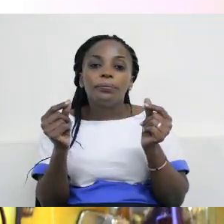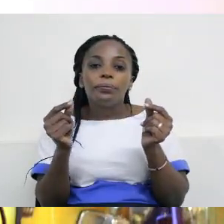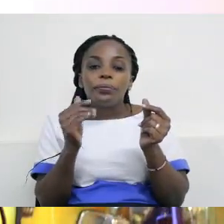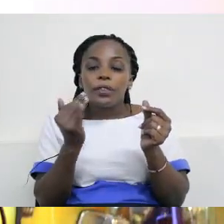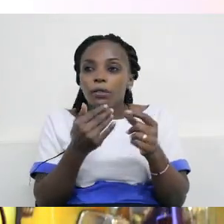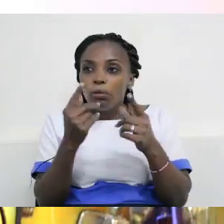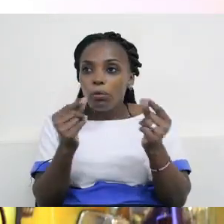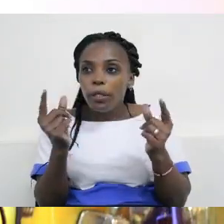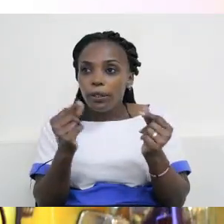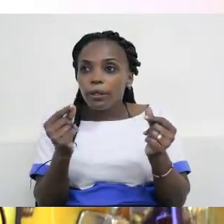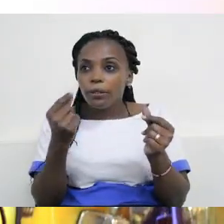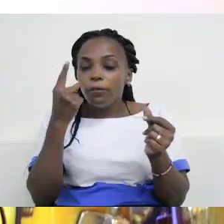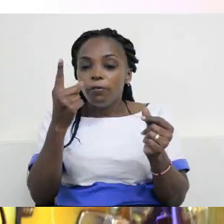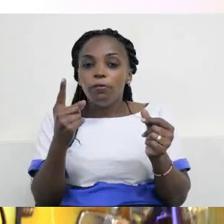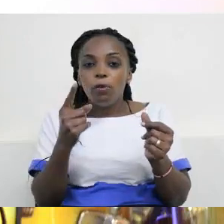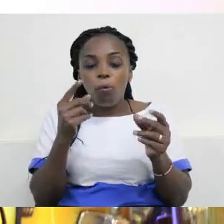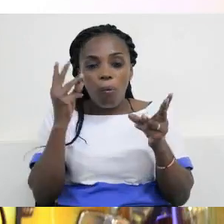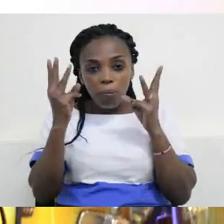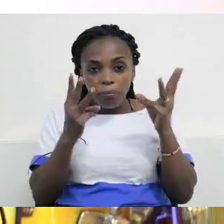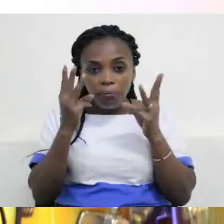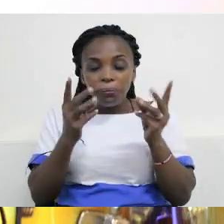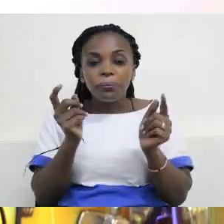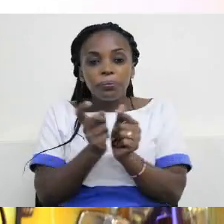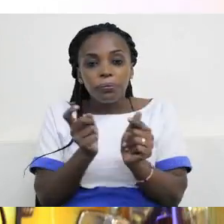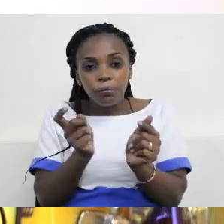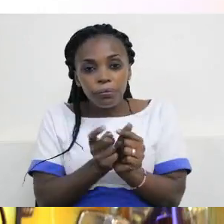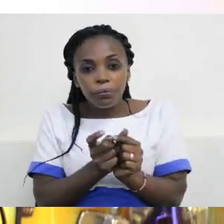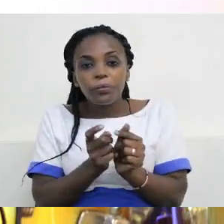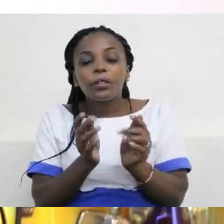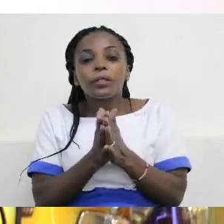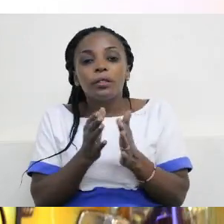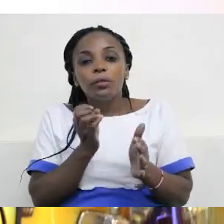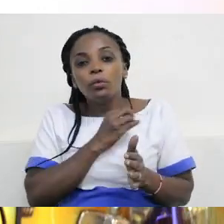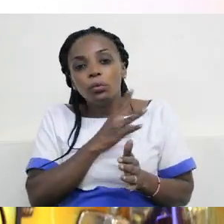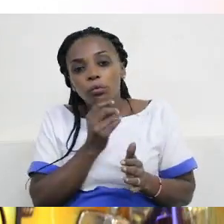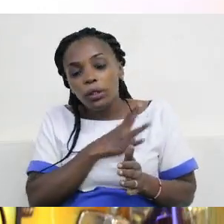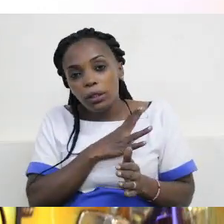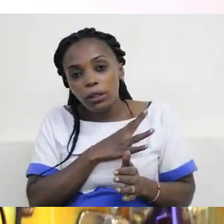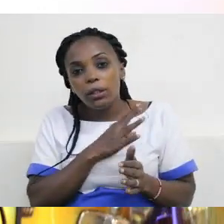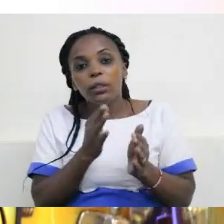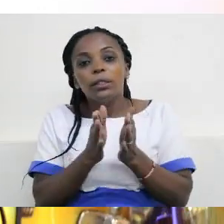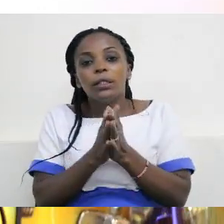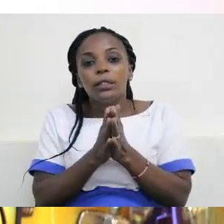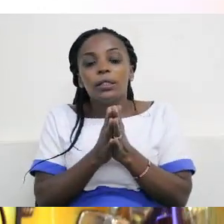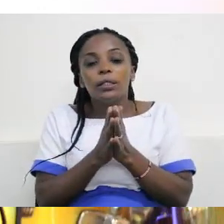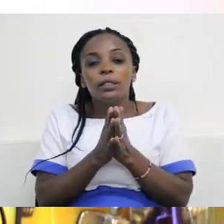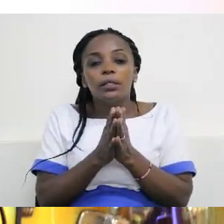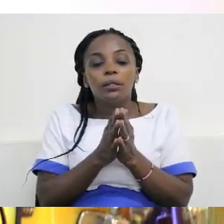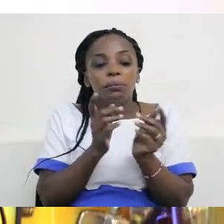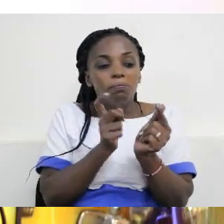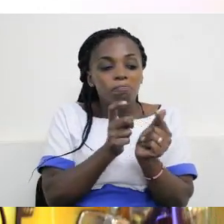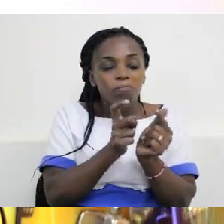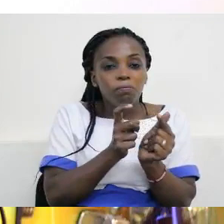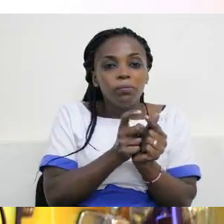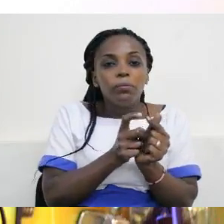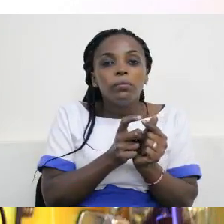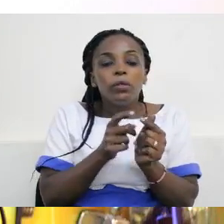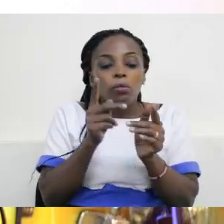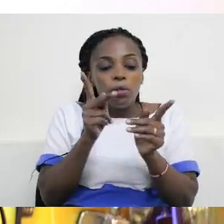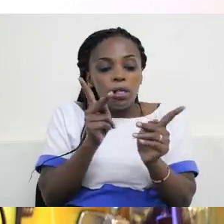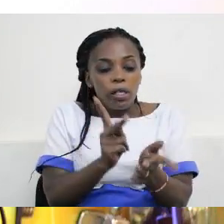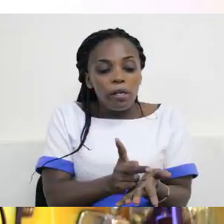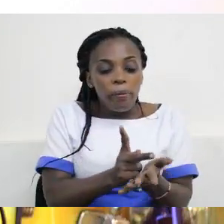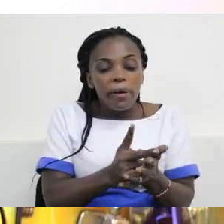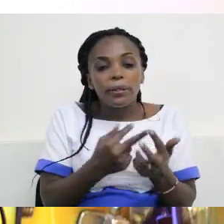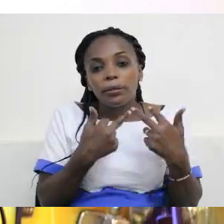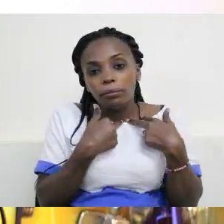our words of anguish and bitterness and complaining and grudging to hold us bondage and